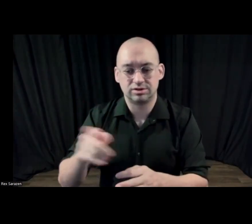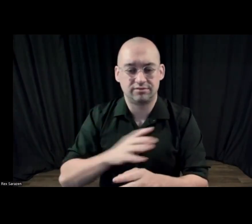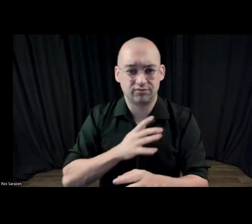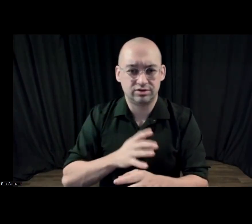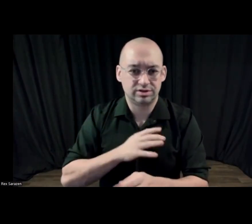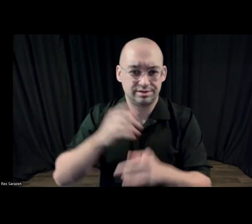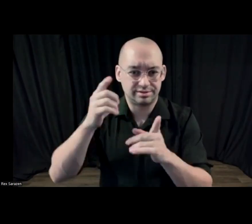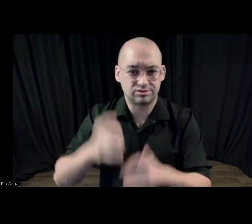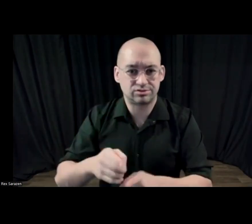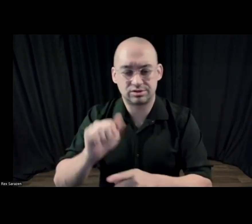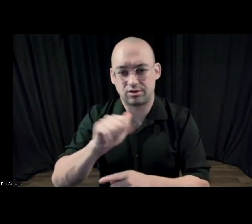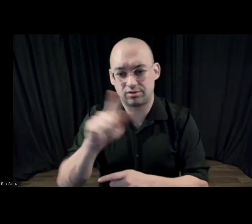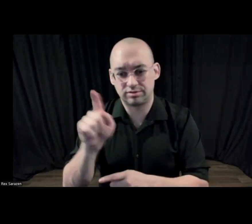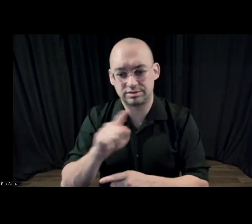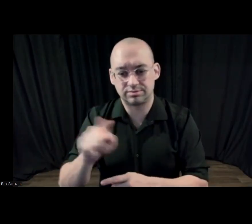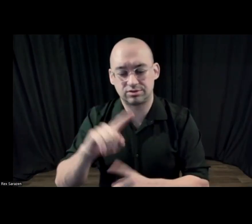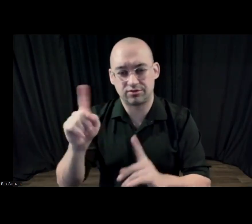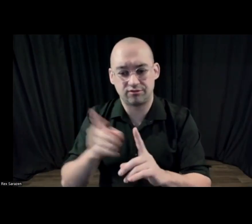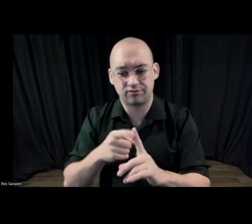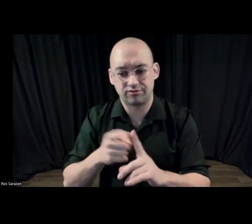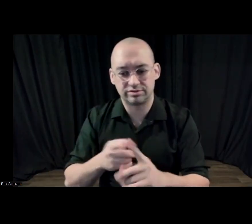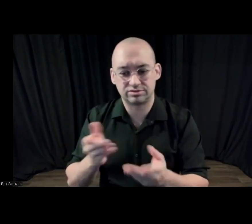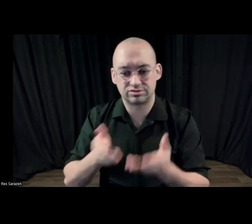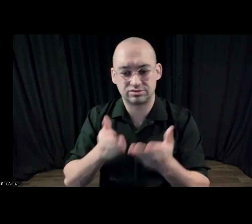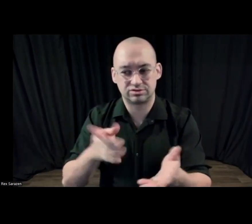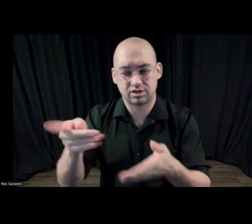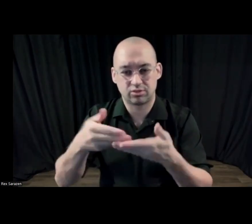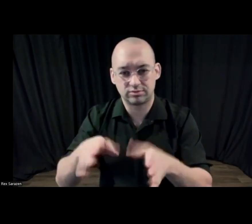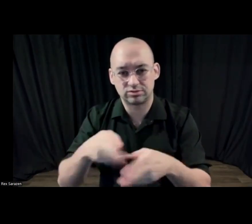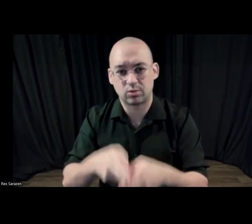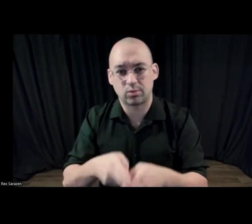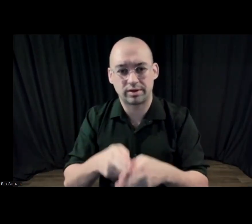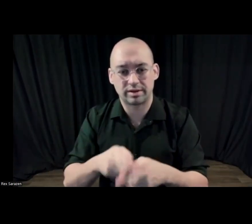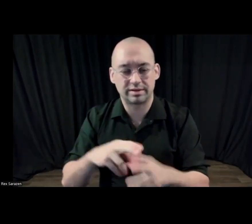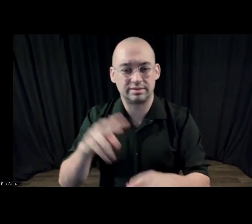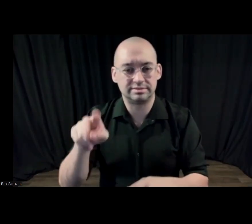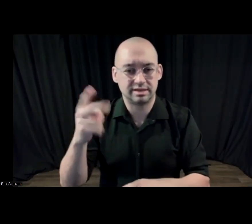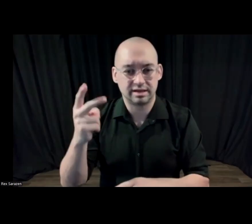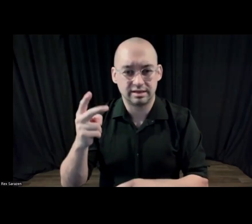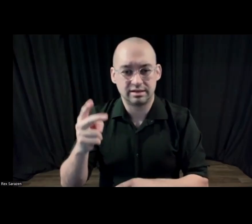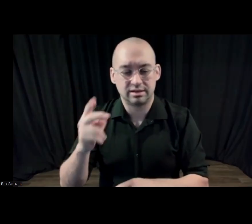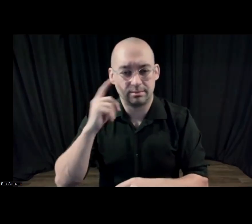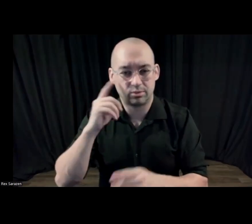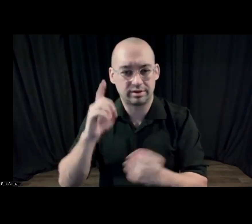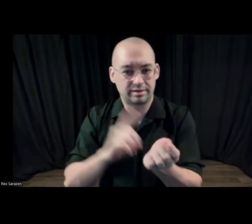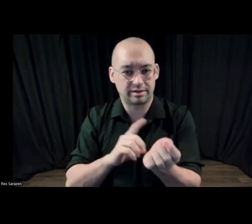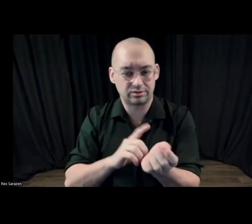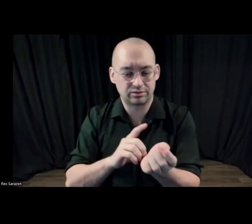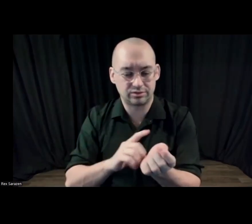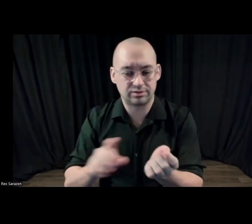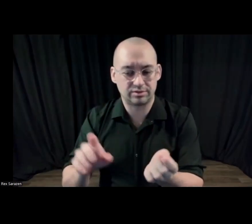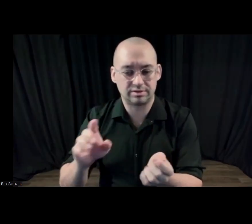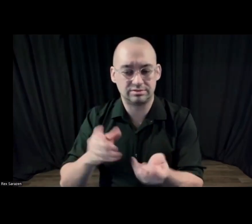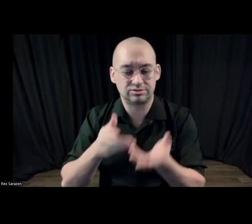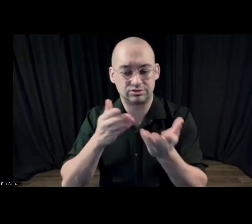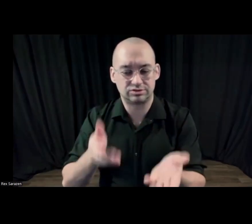know, the first neurologist I took her to just suggested she lose weight. And the second neurologist that I took her to suggested